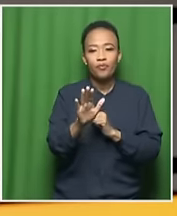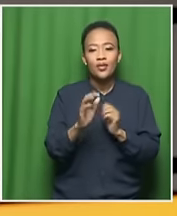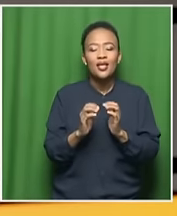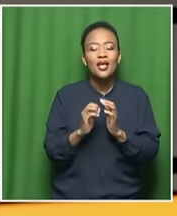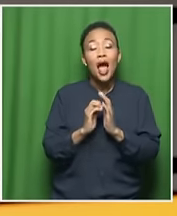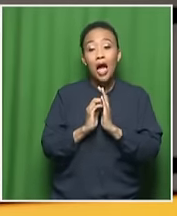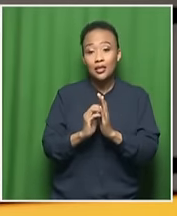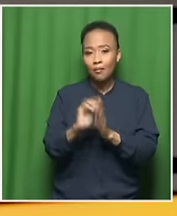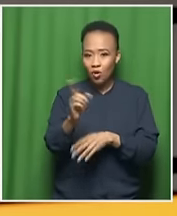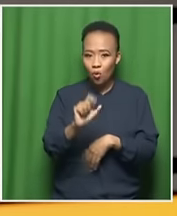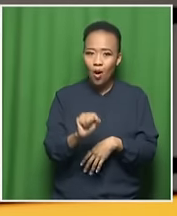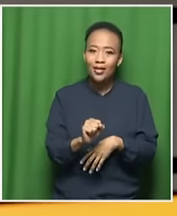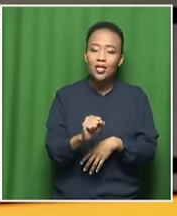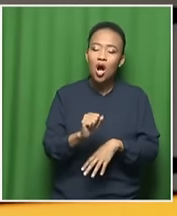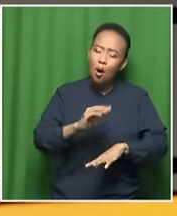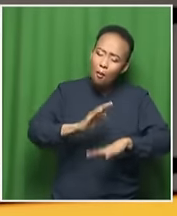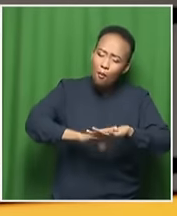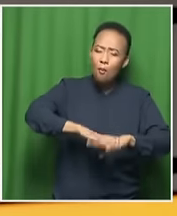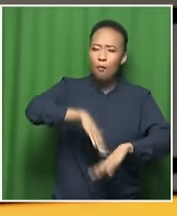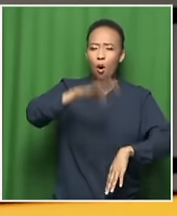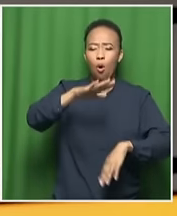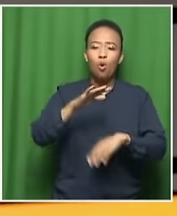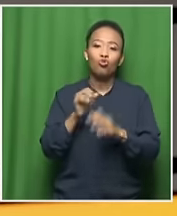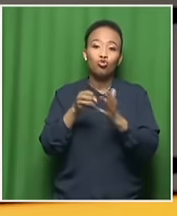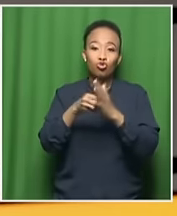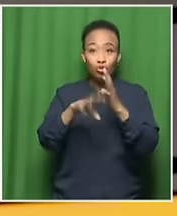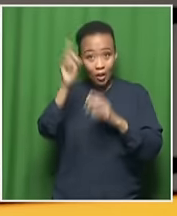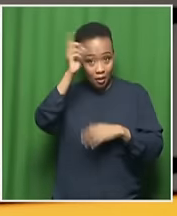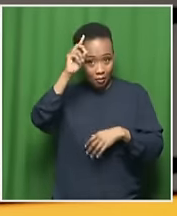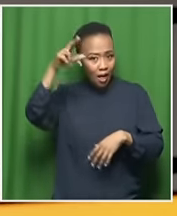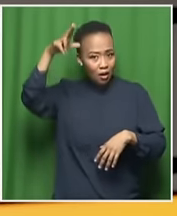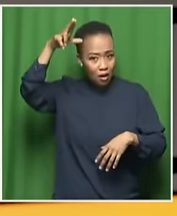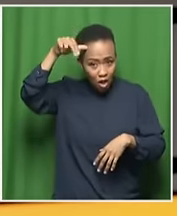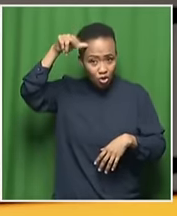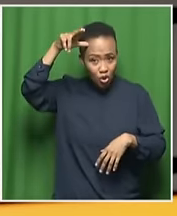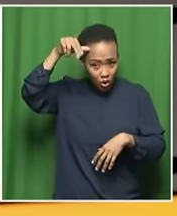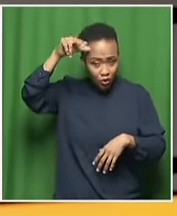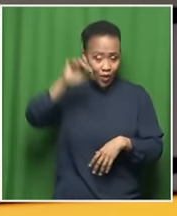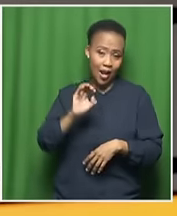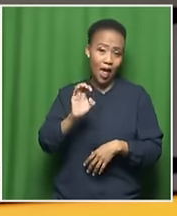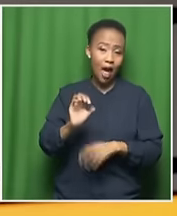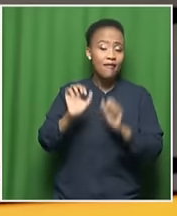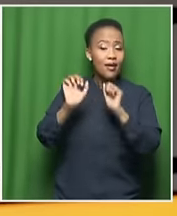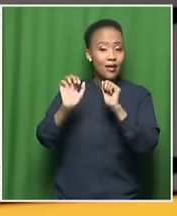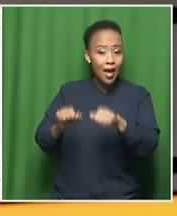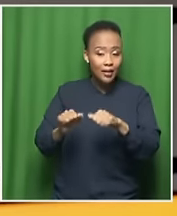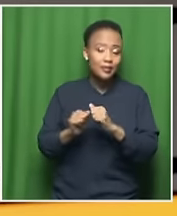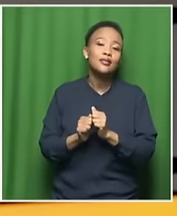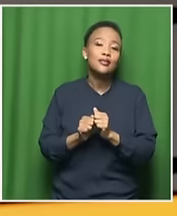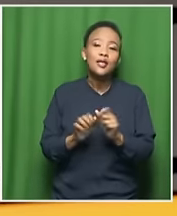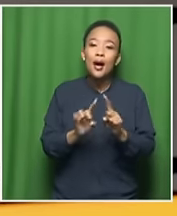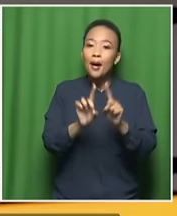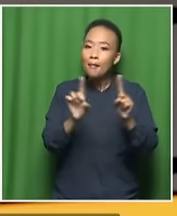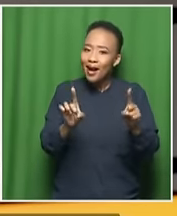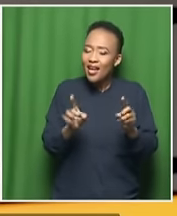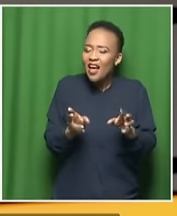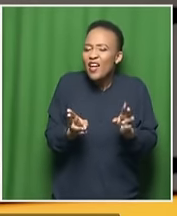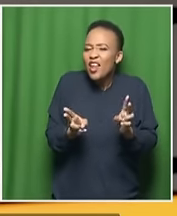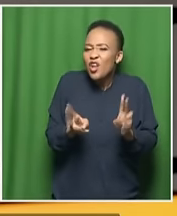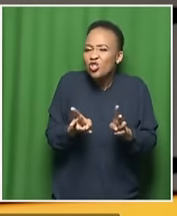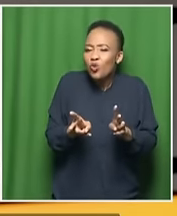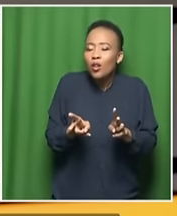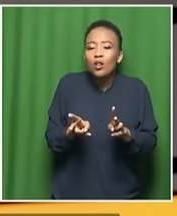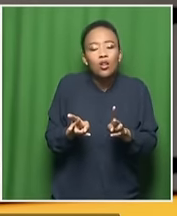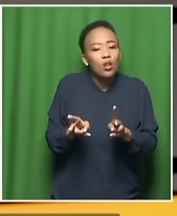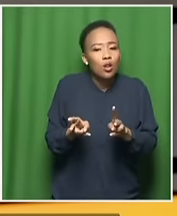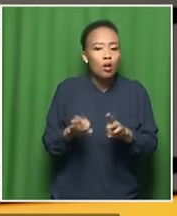more black students graduating. So we said from the start, you will have a natural process for